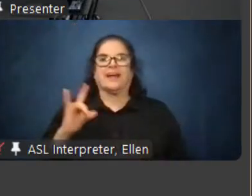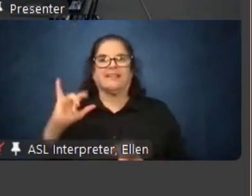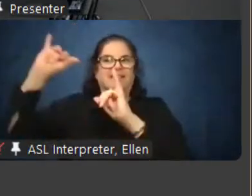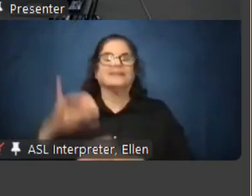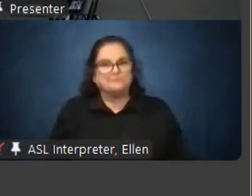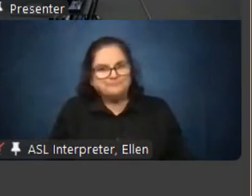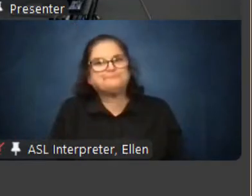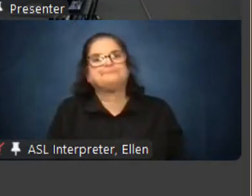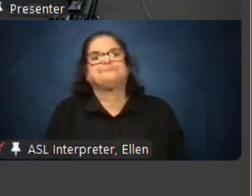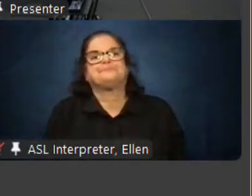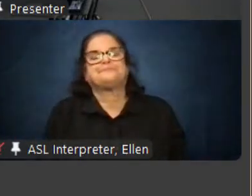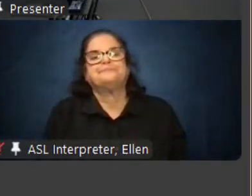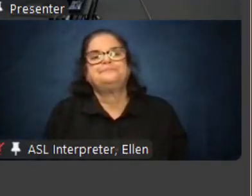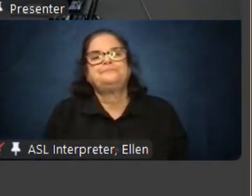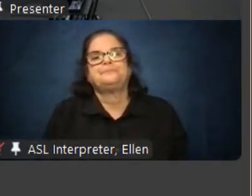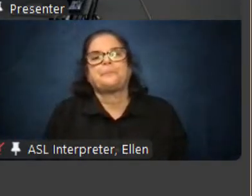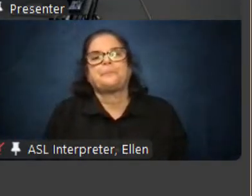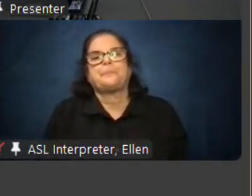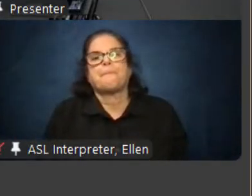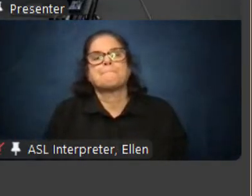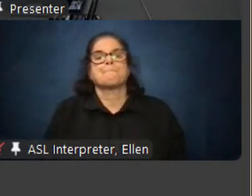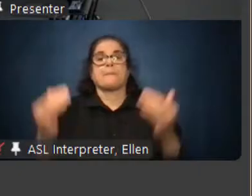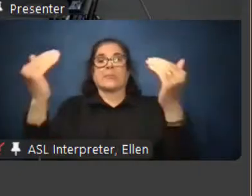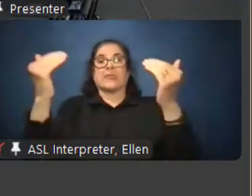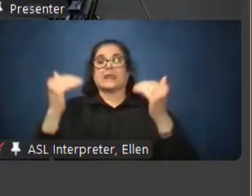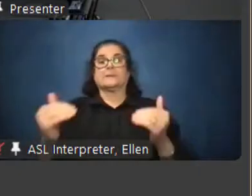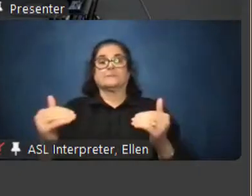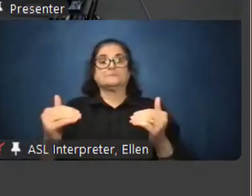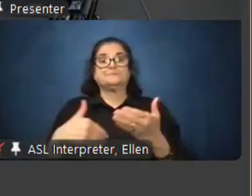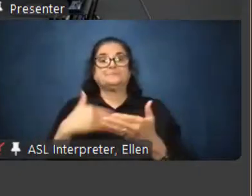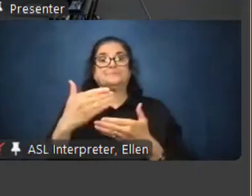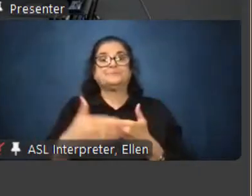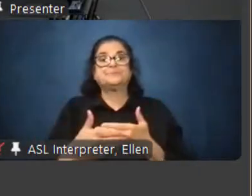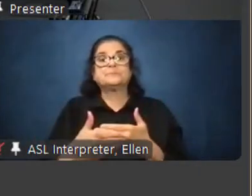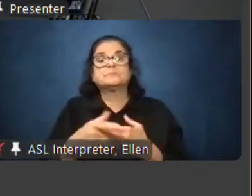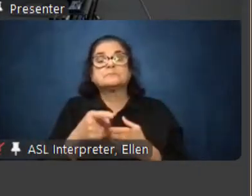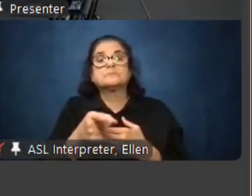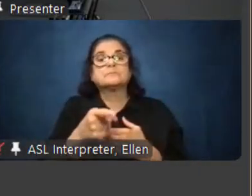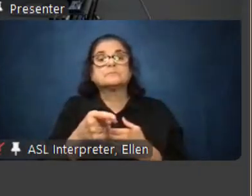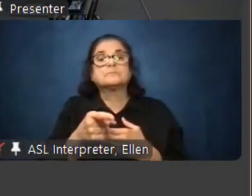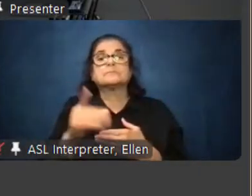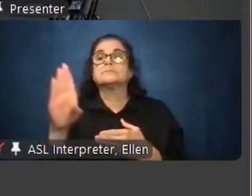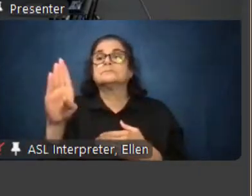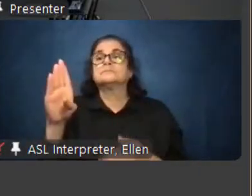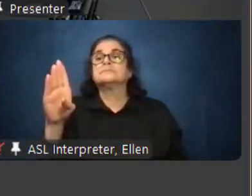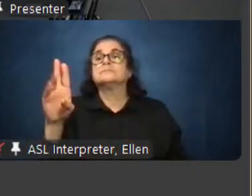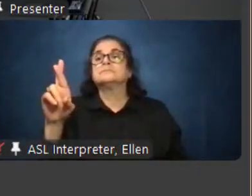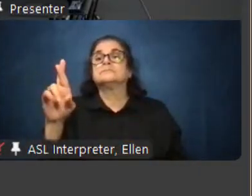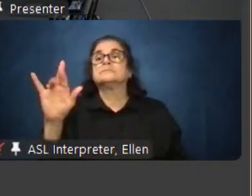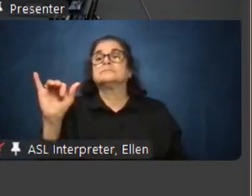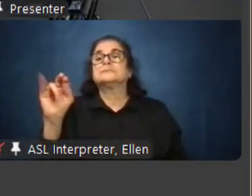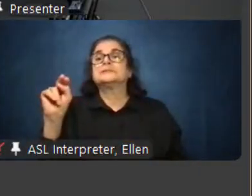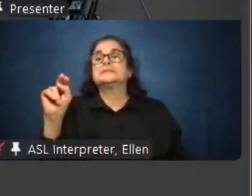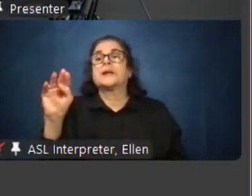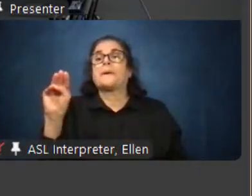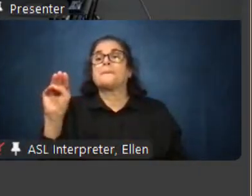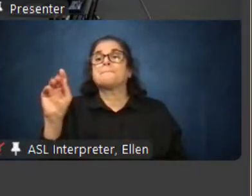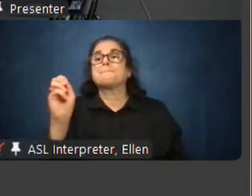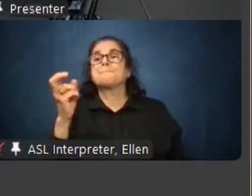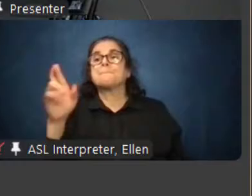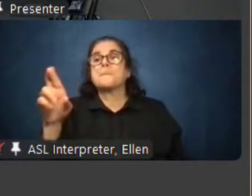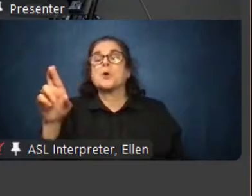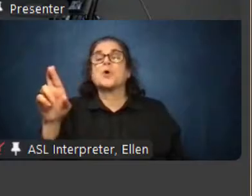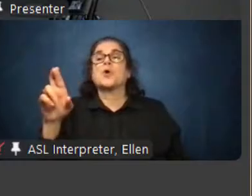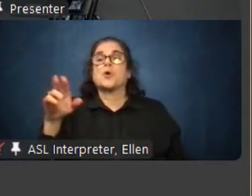And the next photo I have flipped to shows the Bryn Mawr platform being cleaned for its final sealing and the installation of the blue tactile